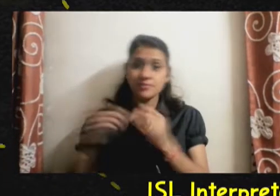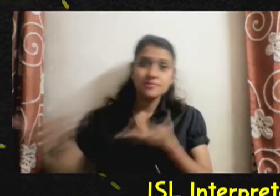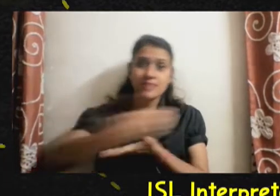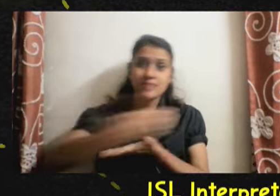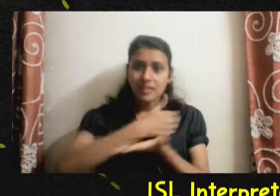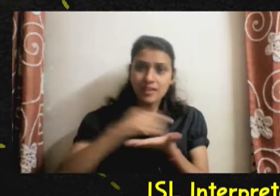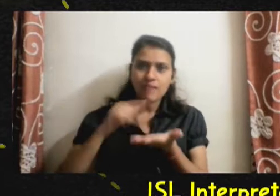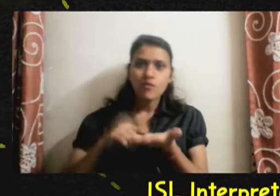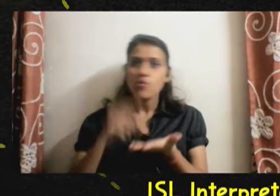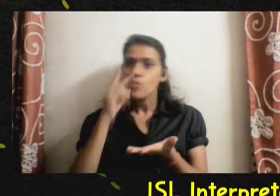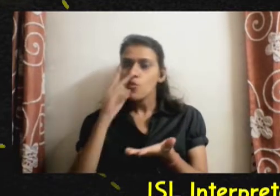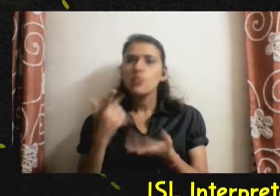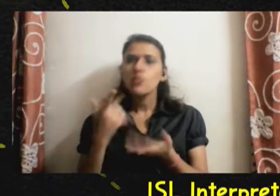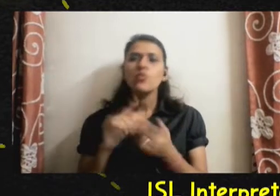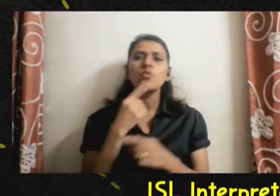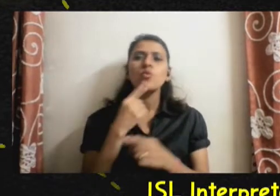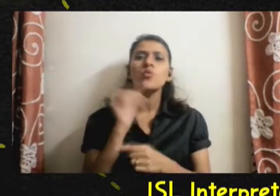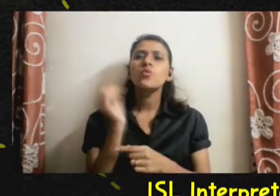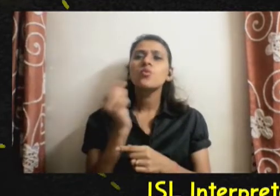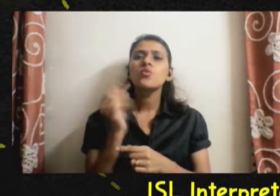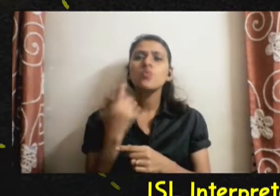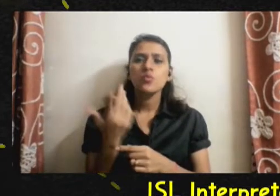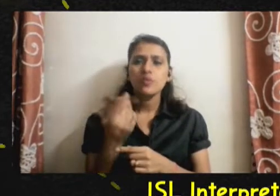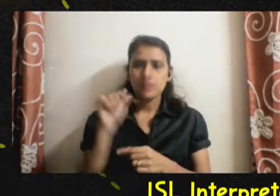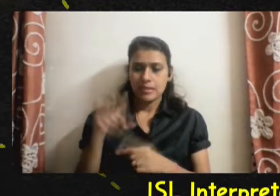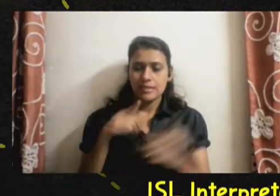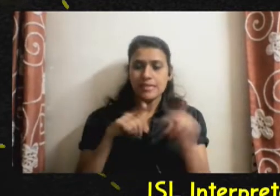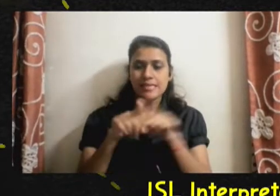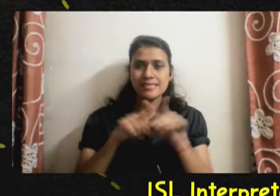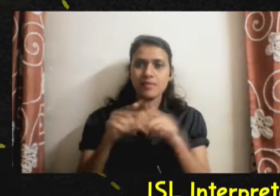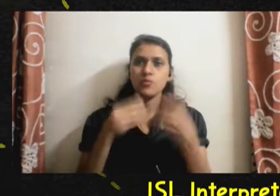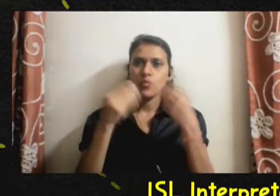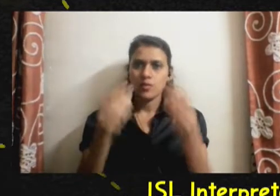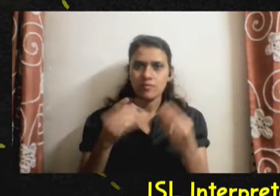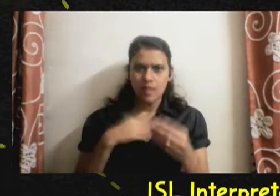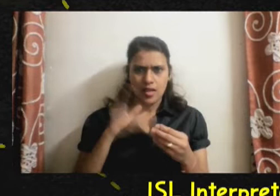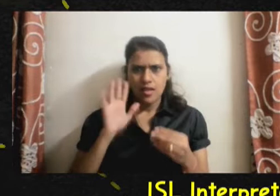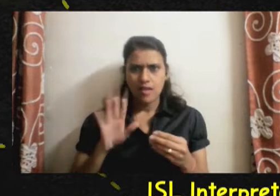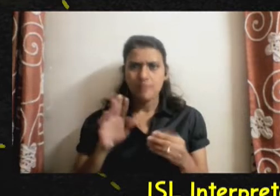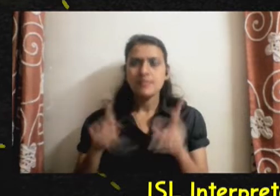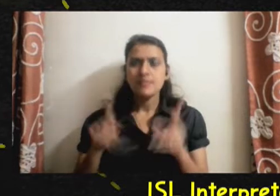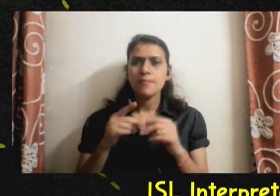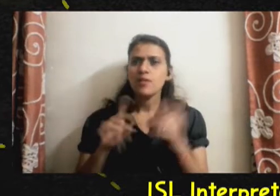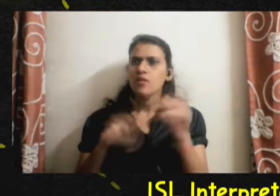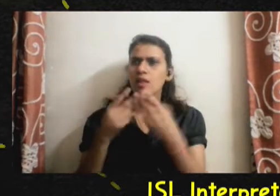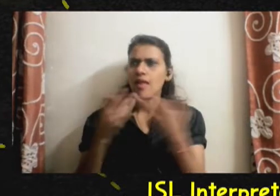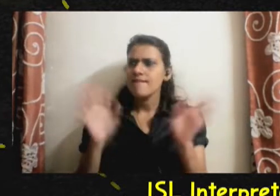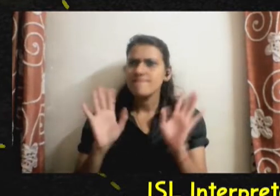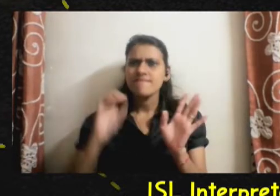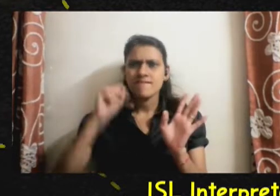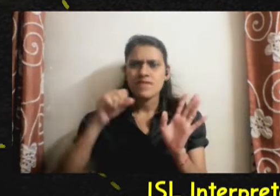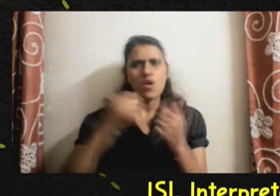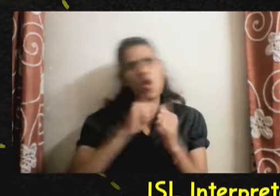who's extracting, who's using. Like, for example, today, I did consider using some of the audio clips that we have, and we have all of